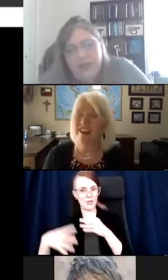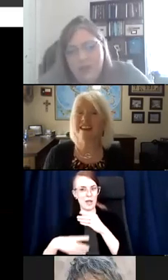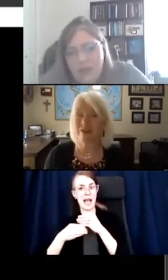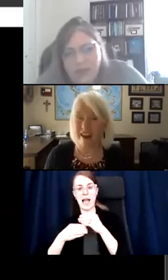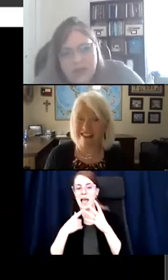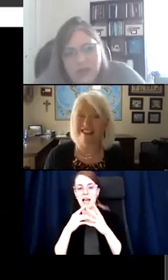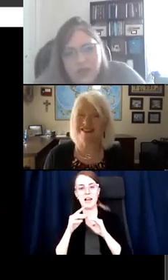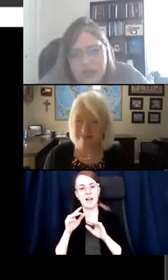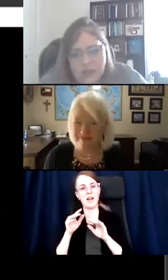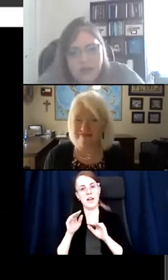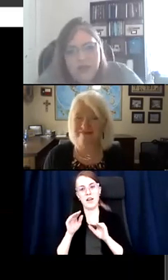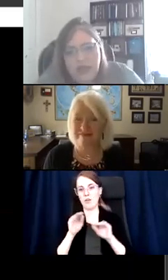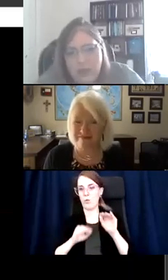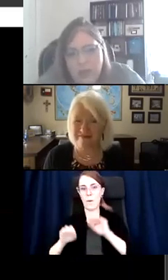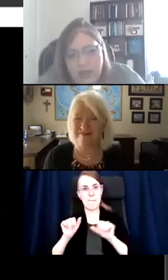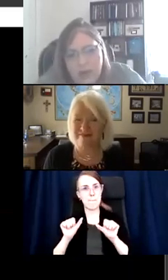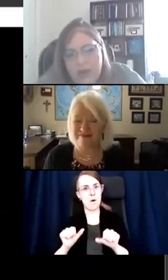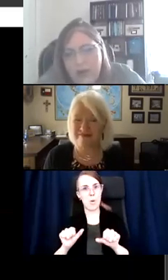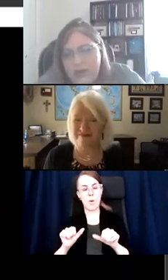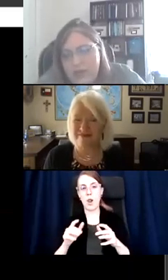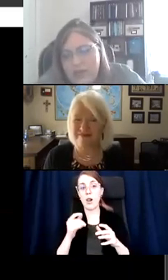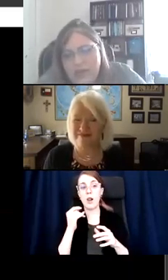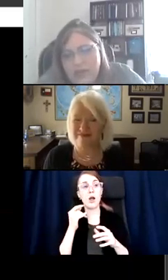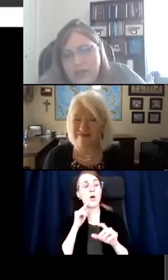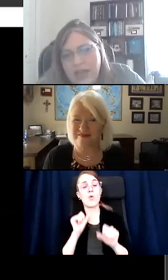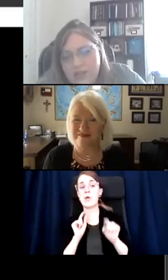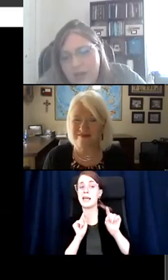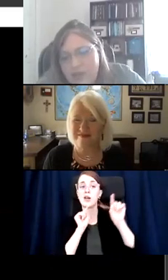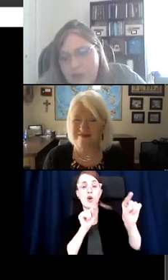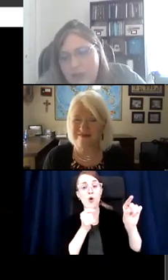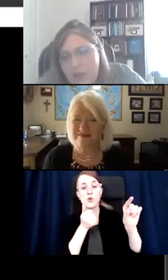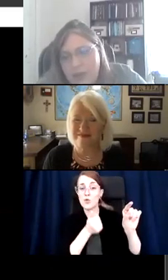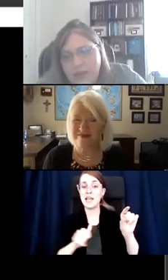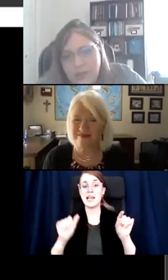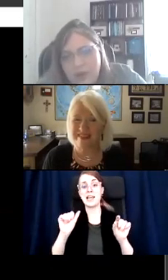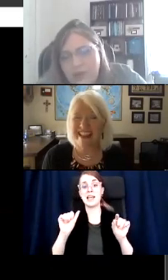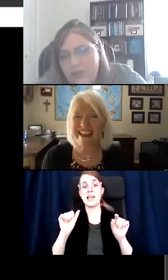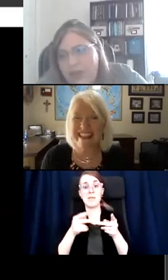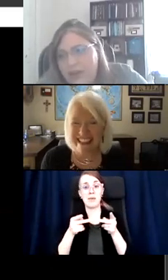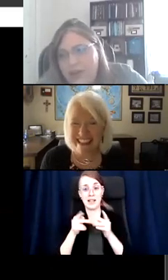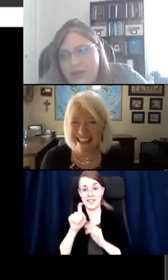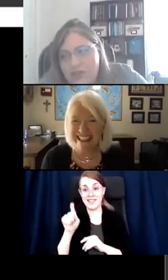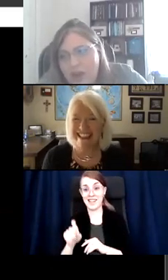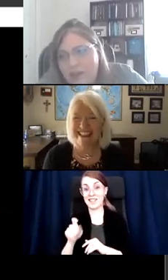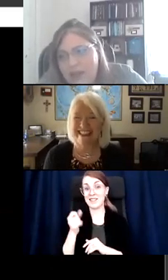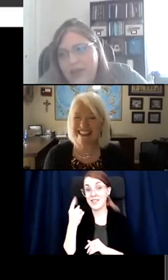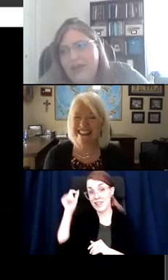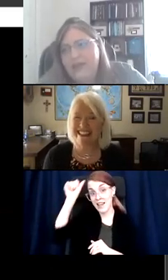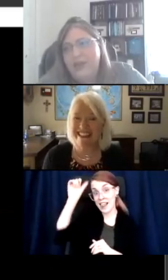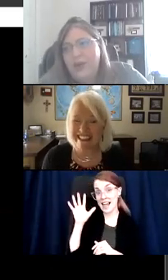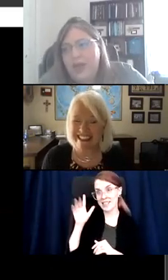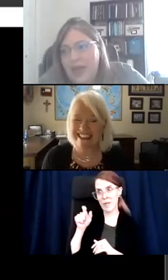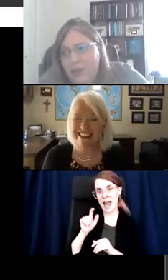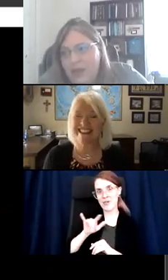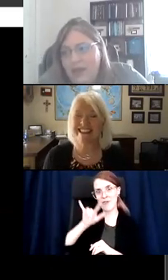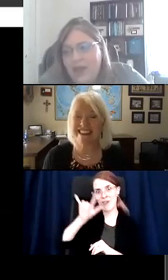If anyone That's wants right. an electrical training, we can go anywhere in the state of Texas. Alaska, we had to jump on airplanes. We don't have to do that here. We can drive.